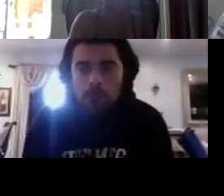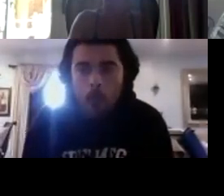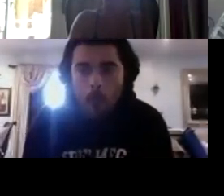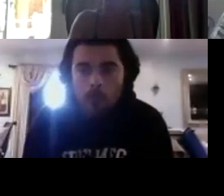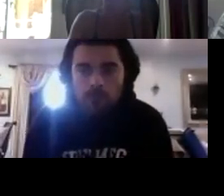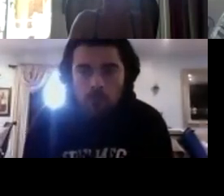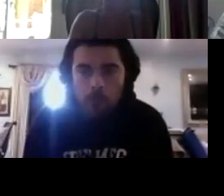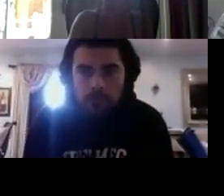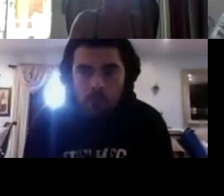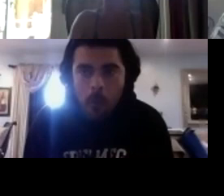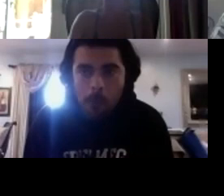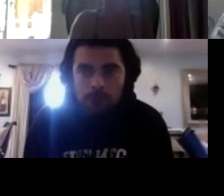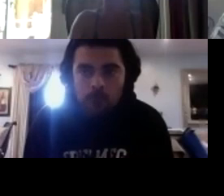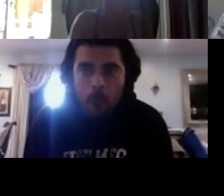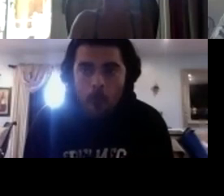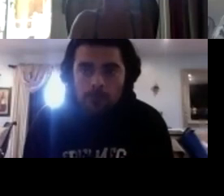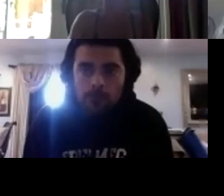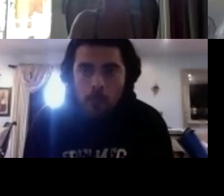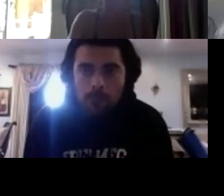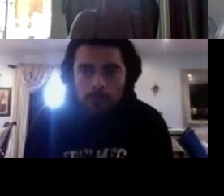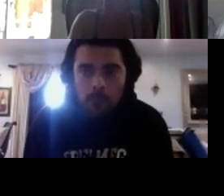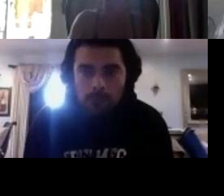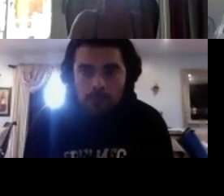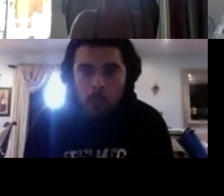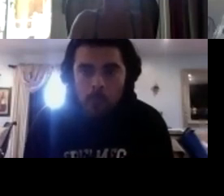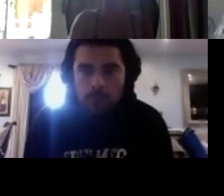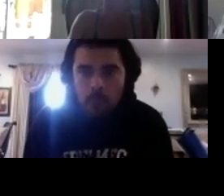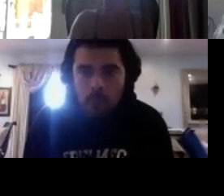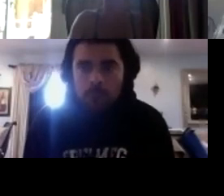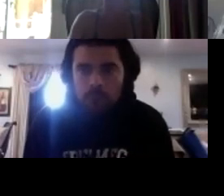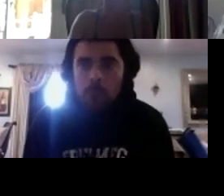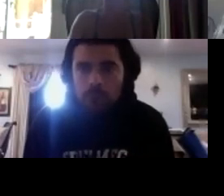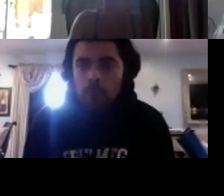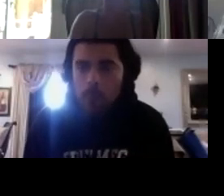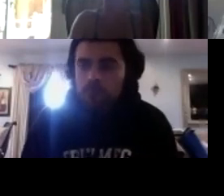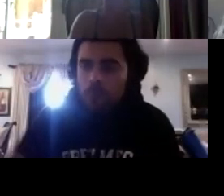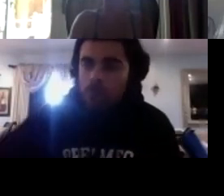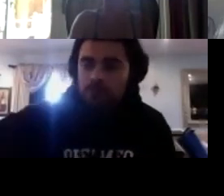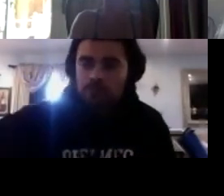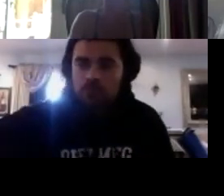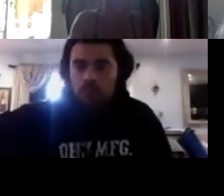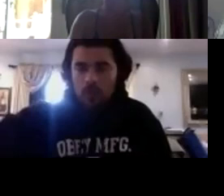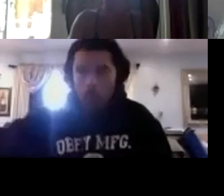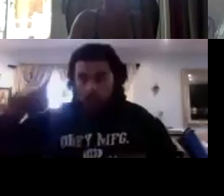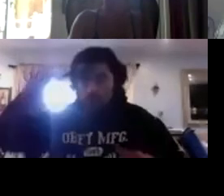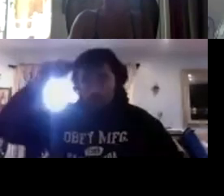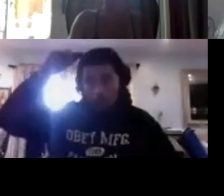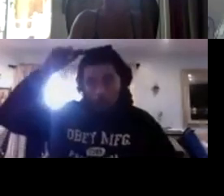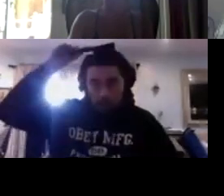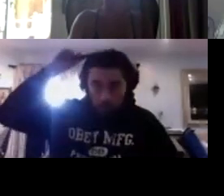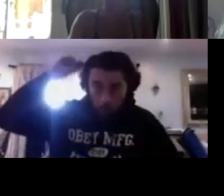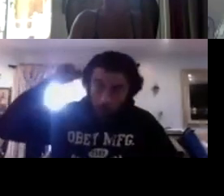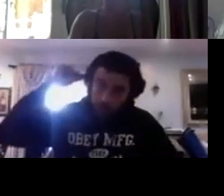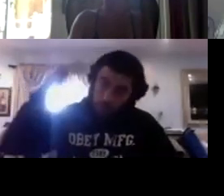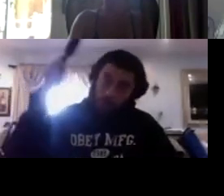of interesting way, but had I learned it in the home, it would have been a lot better. So that clip, Rubicella, was just so